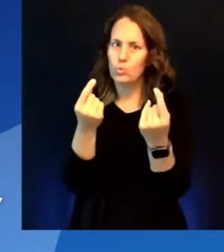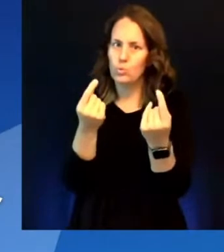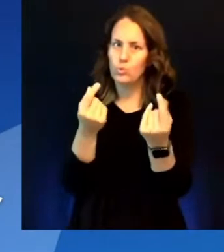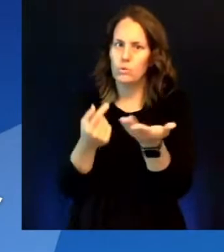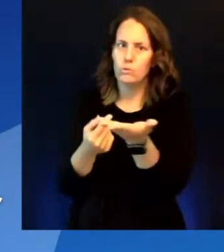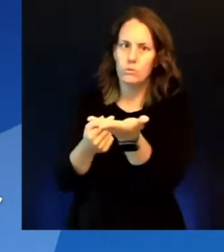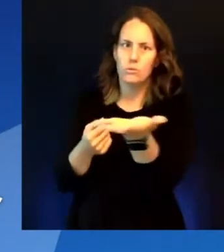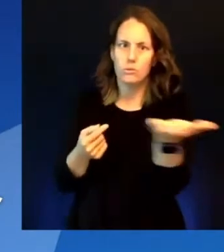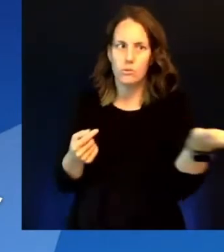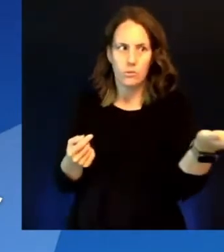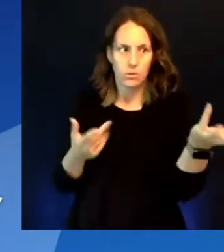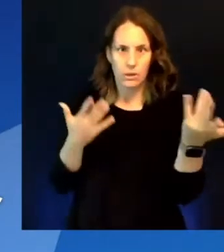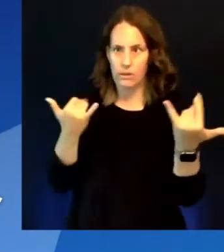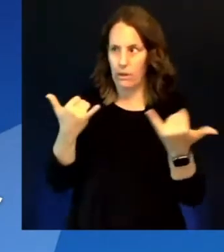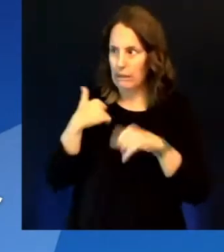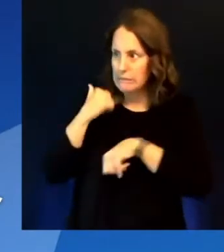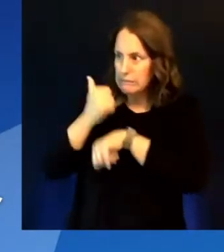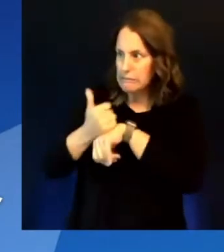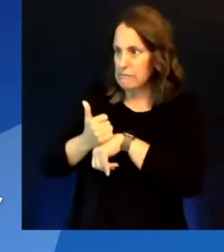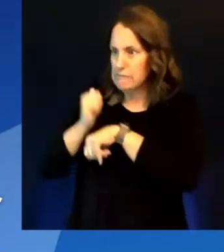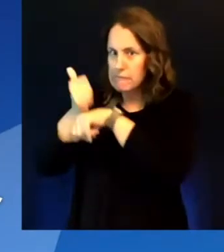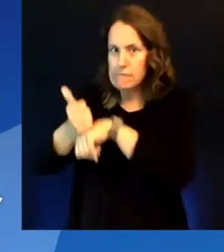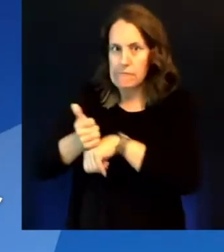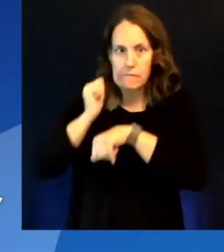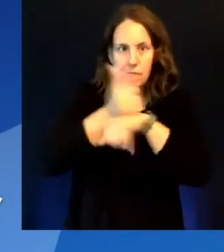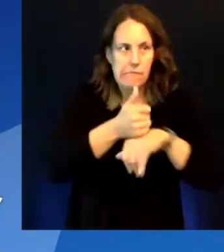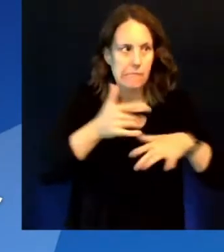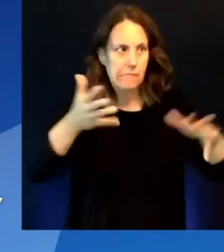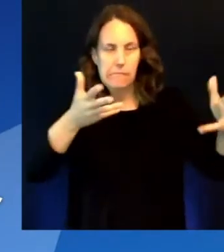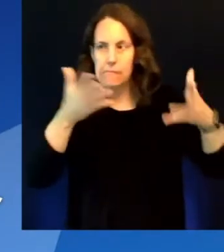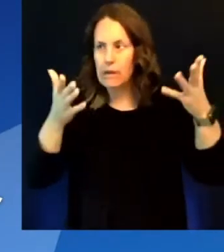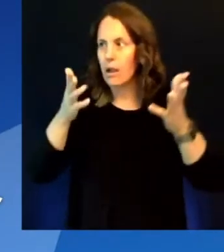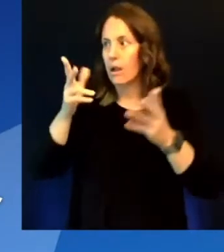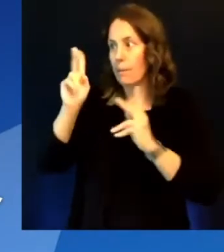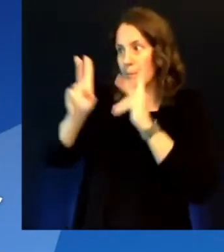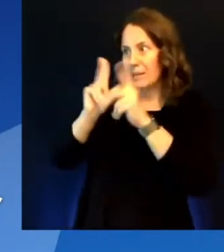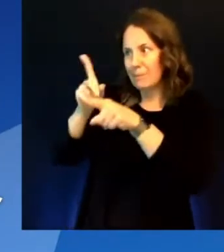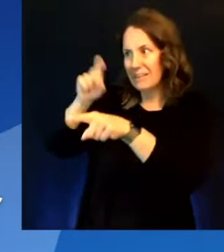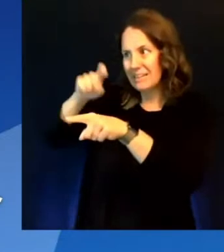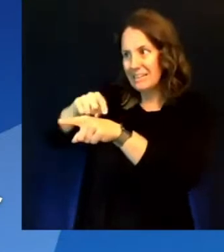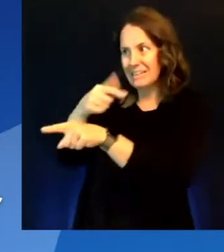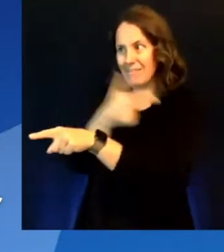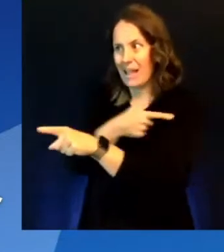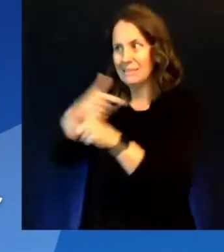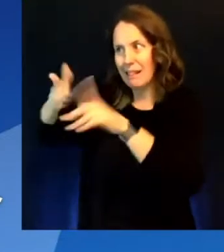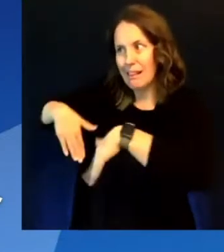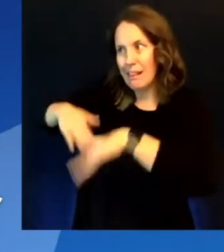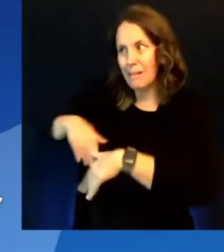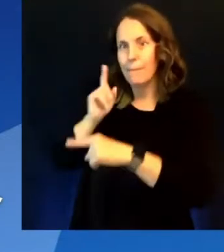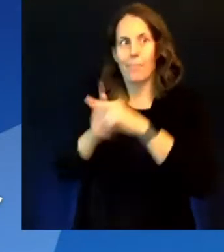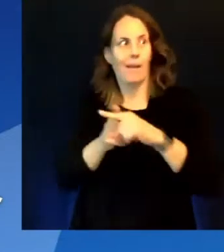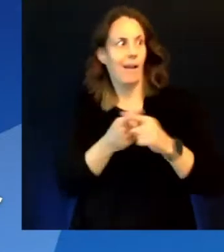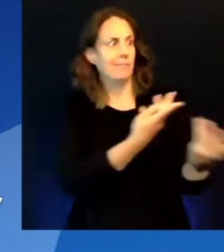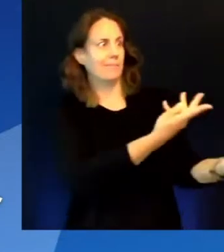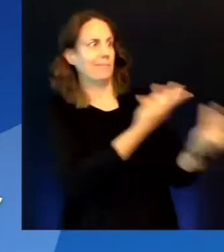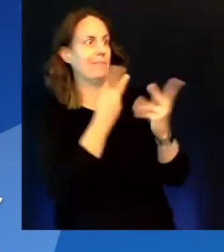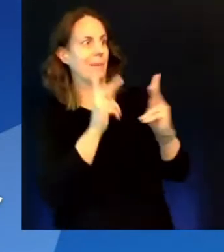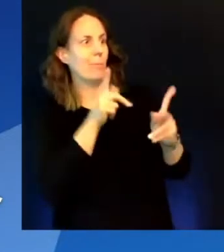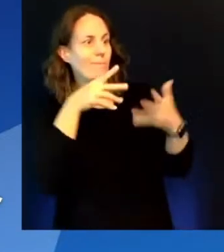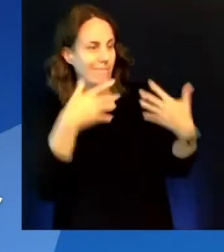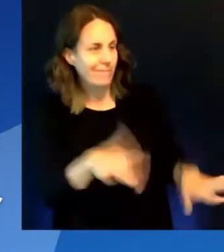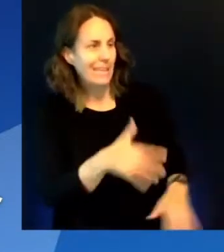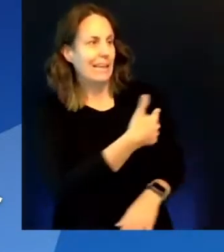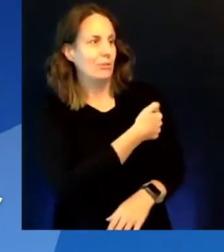kind of juggle the boosters with the original doses and, trying to continue to persuade people who still haven't gotten their first and second doses?